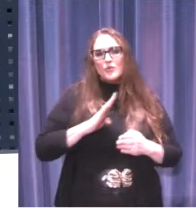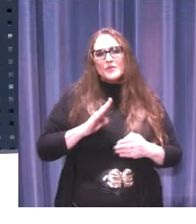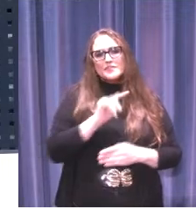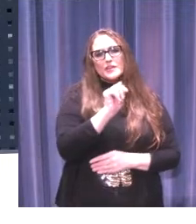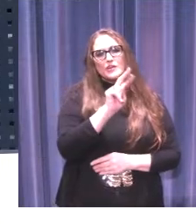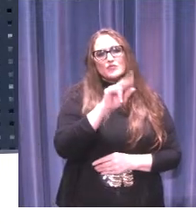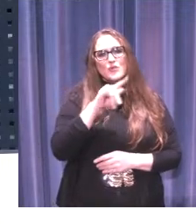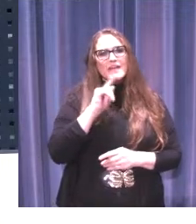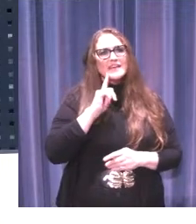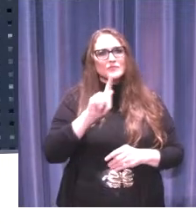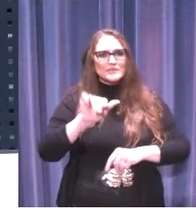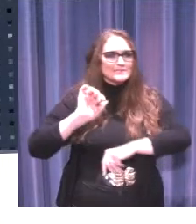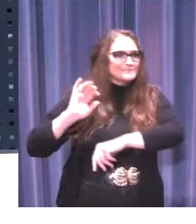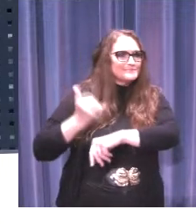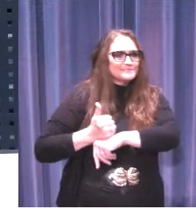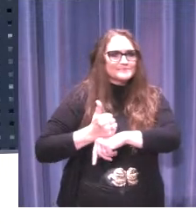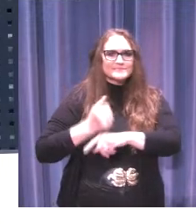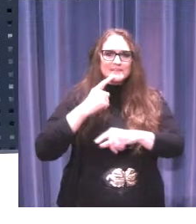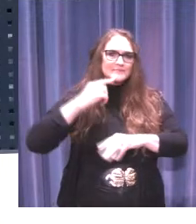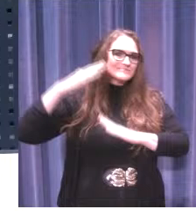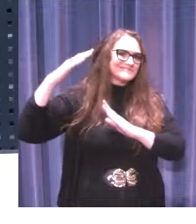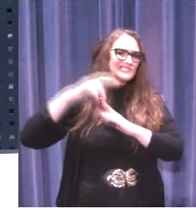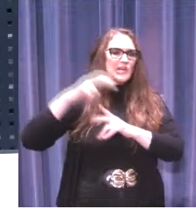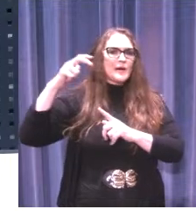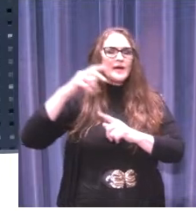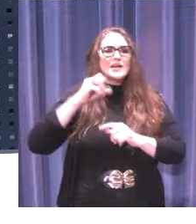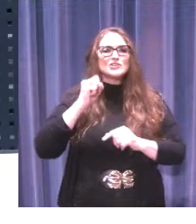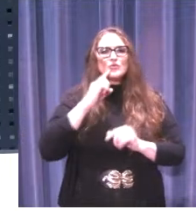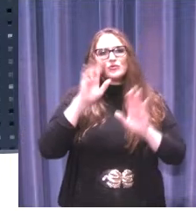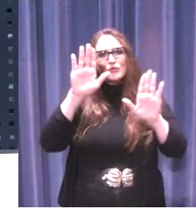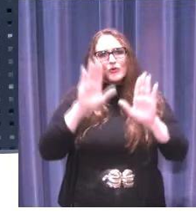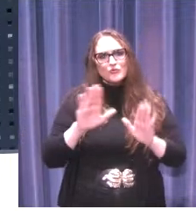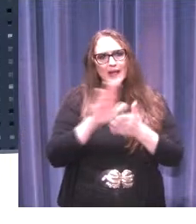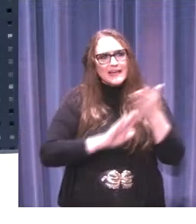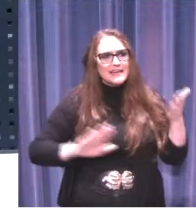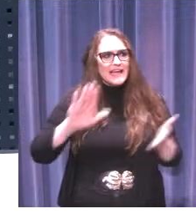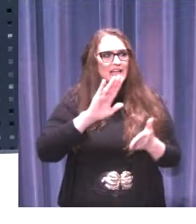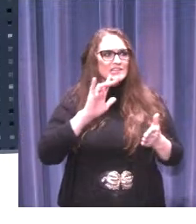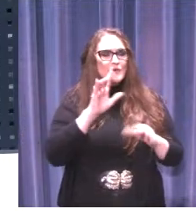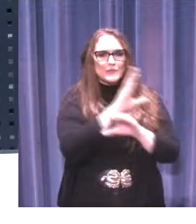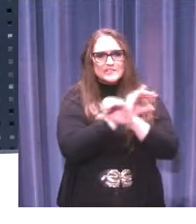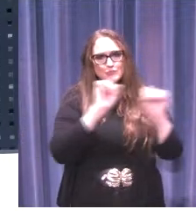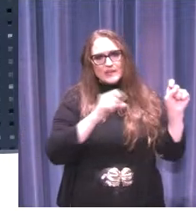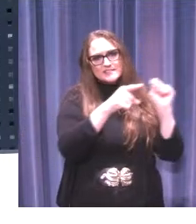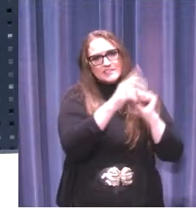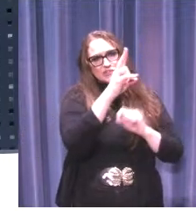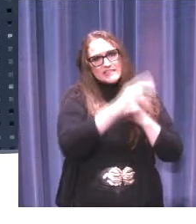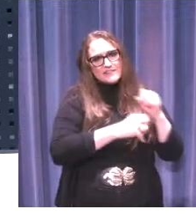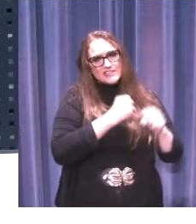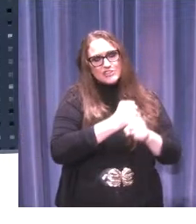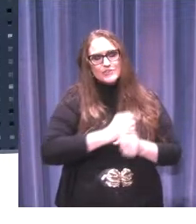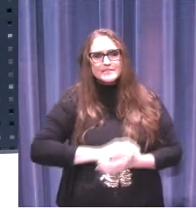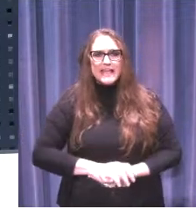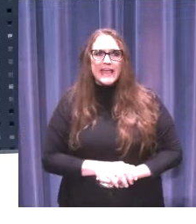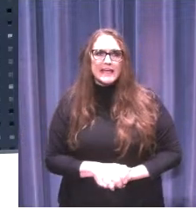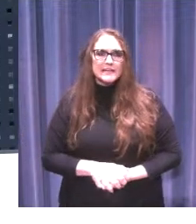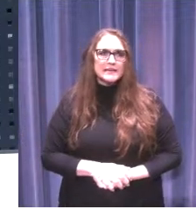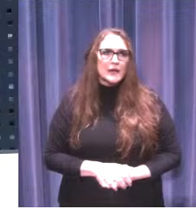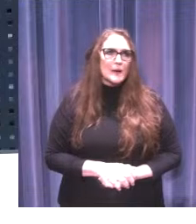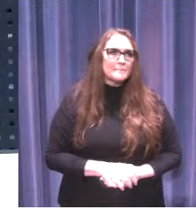was the flagship of the fleet. So it was a great college. I was president there 7 years.